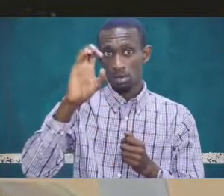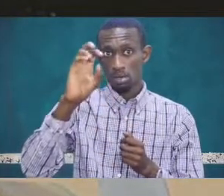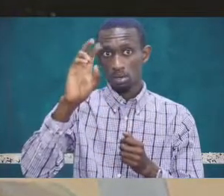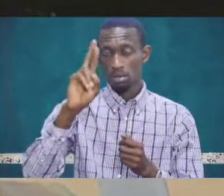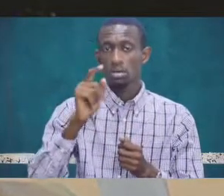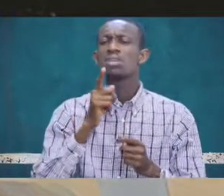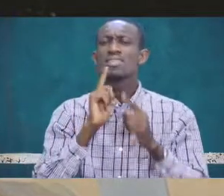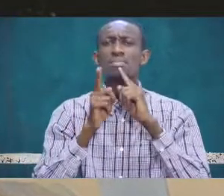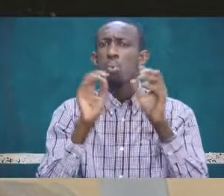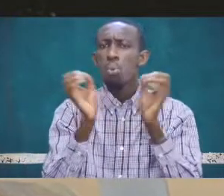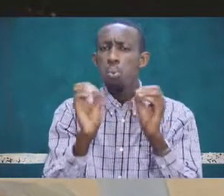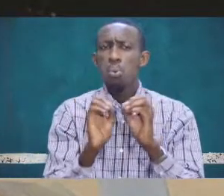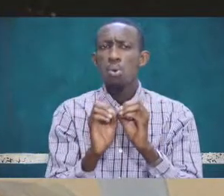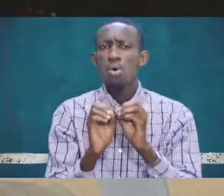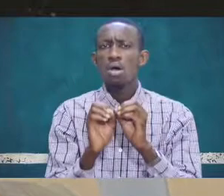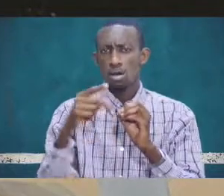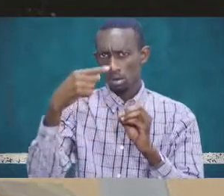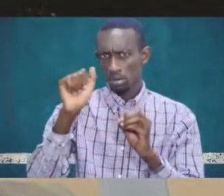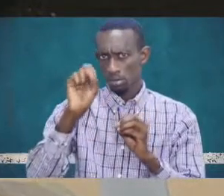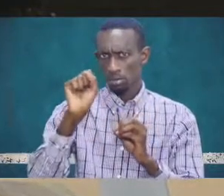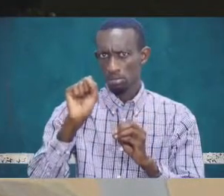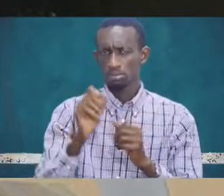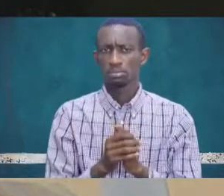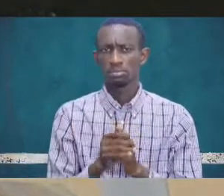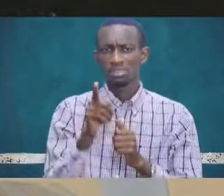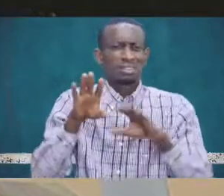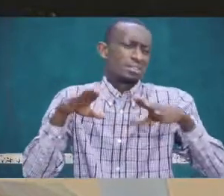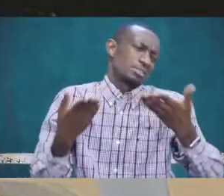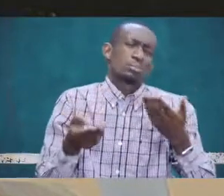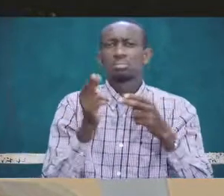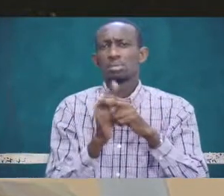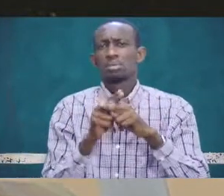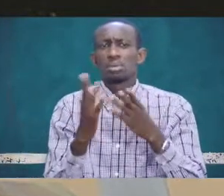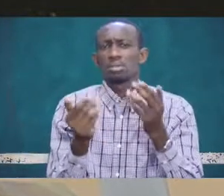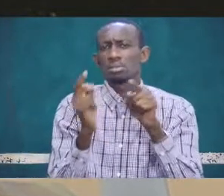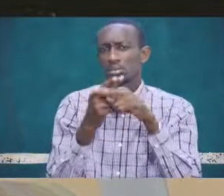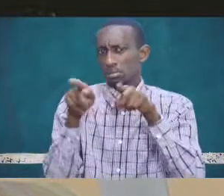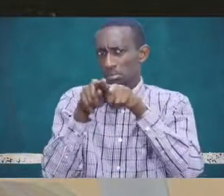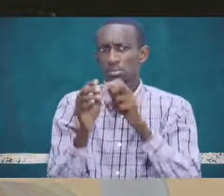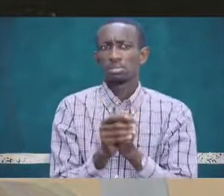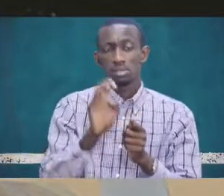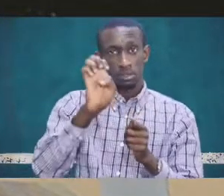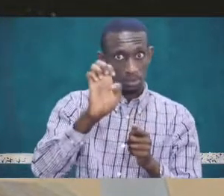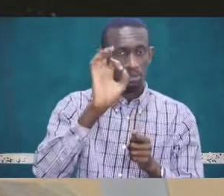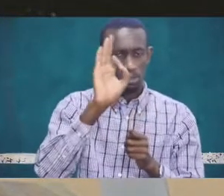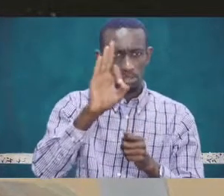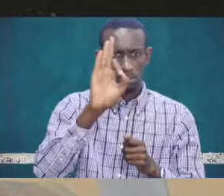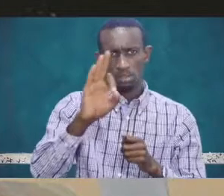So the bubbles of a colorless gas, or we can call it effervescence.